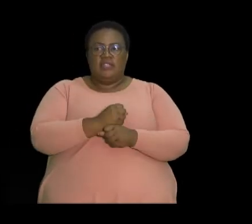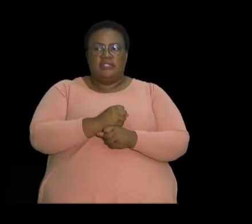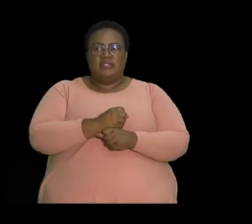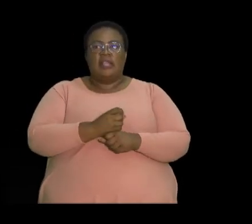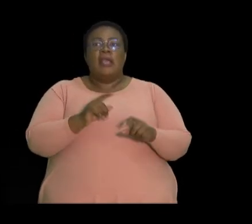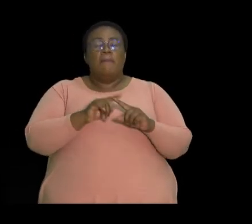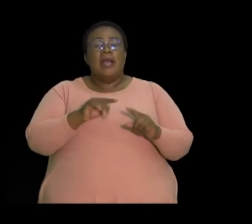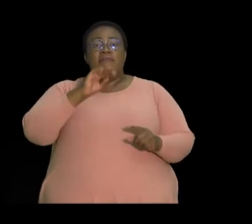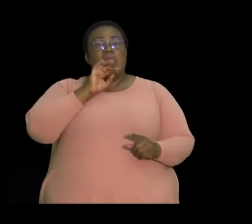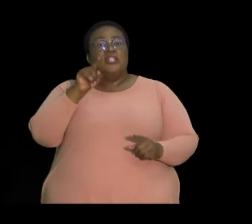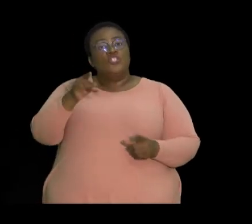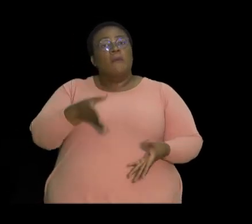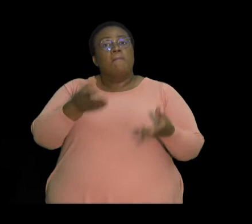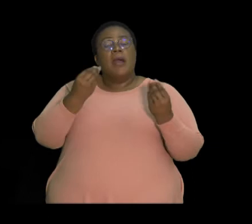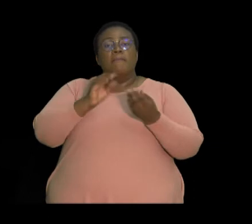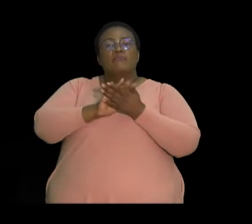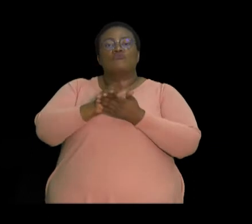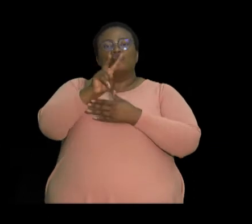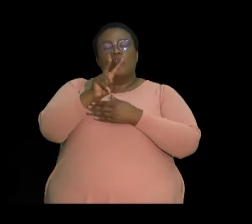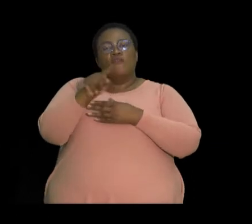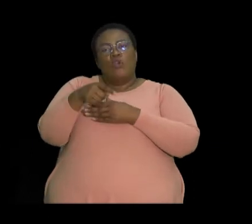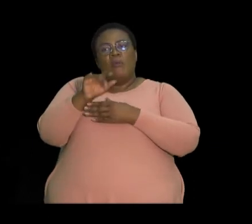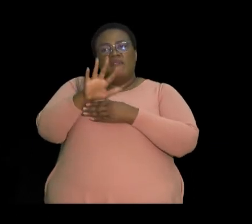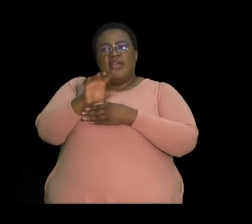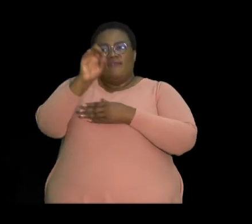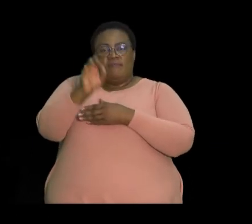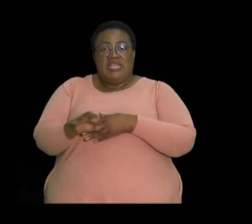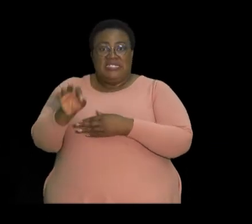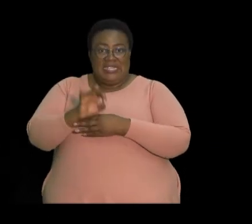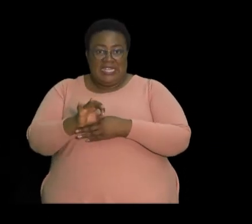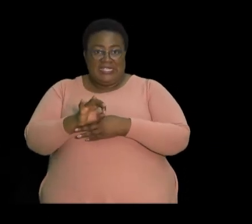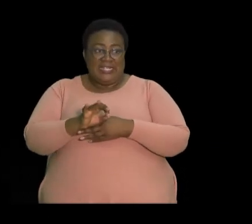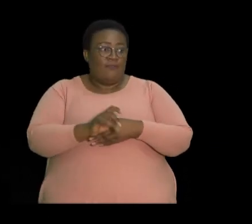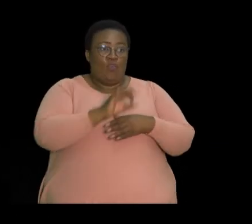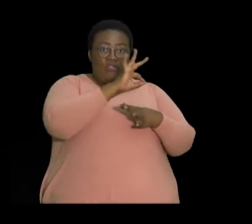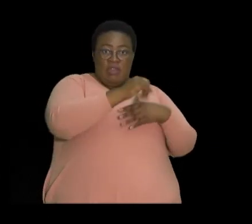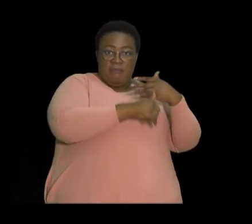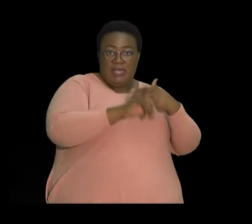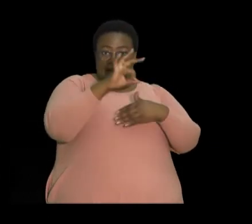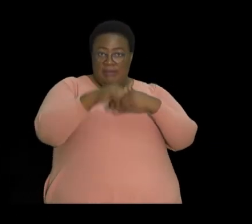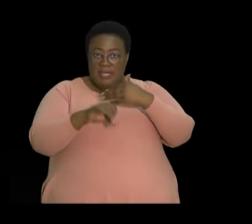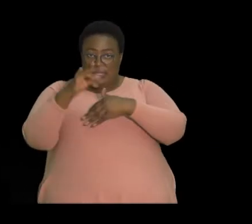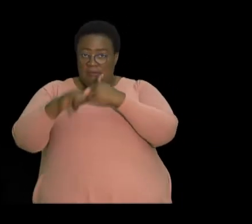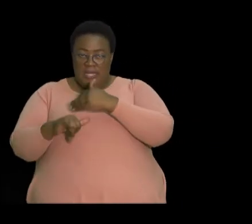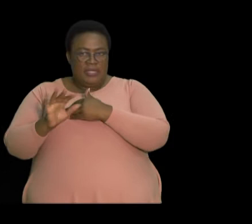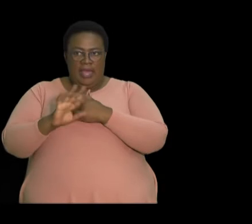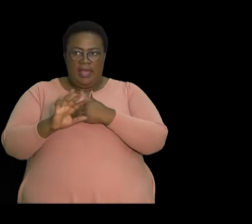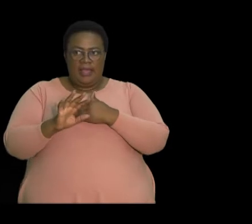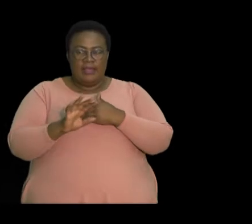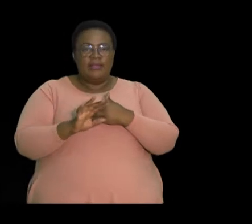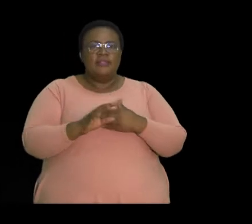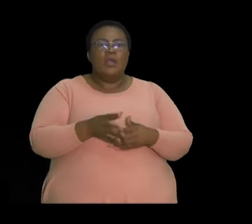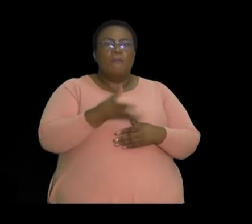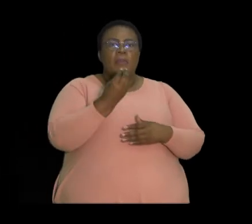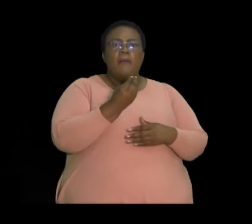getting 12.5% per annum, 12.5% every quarter. No, she is getting a